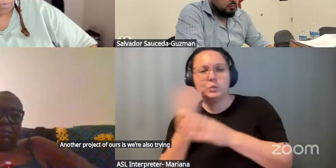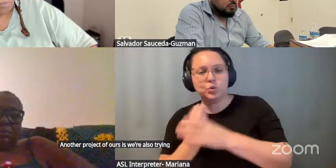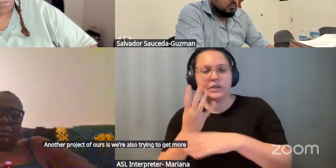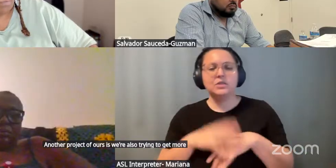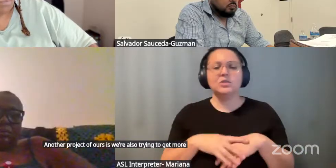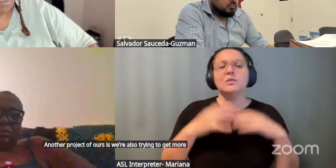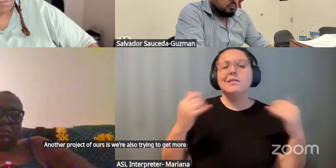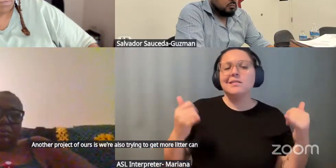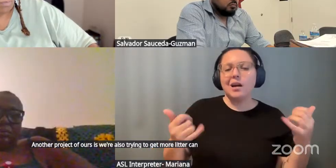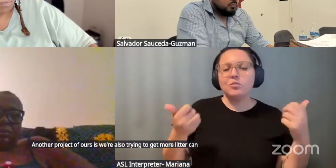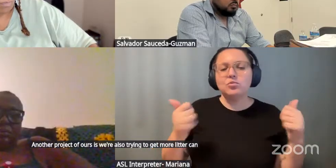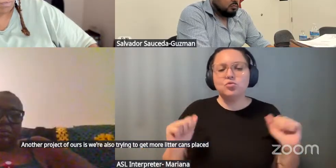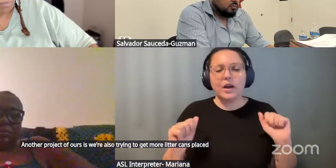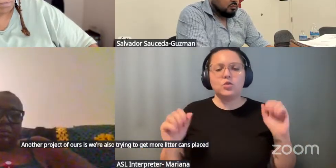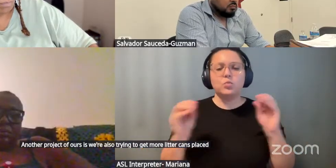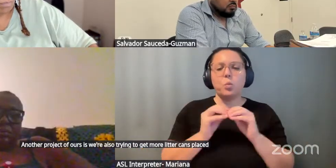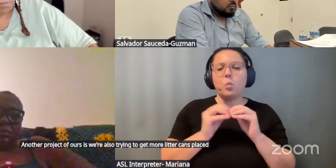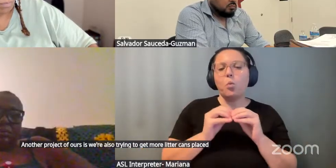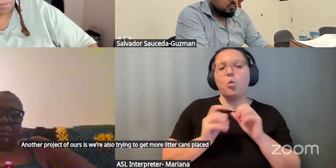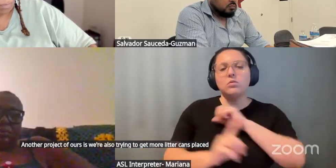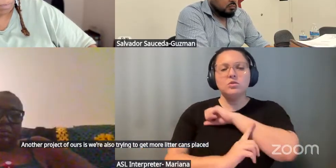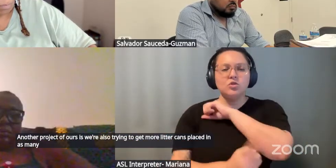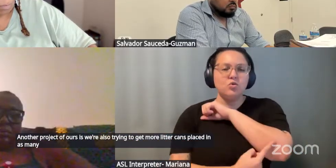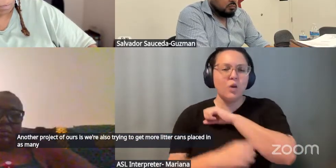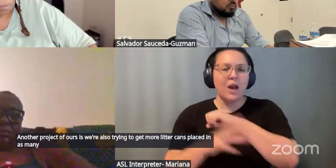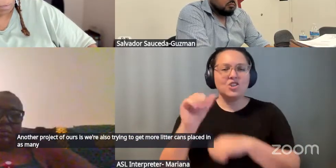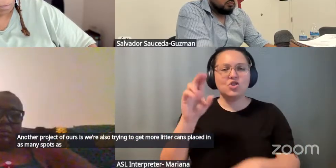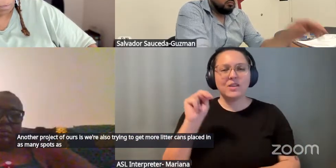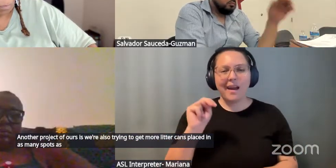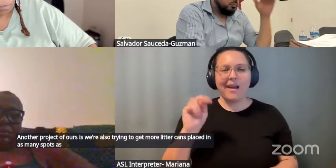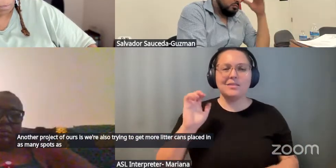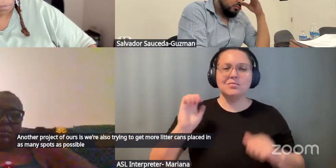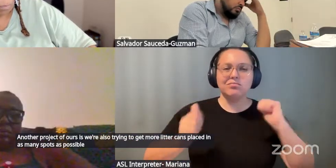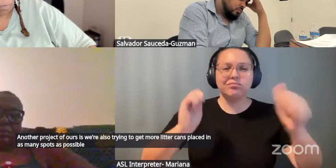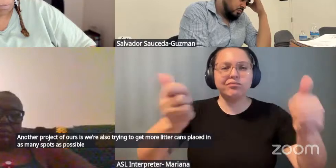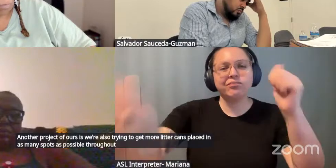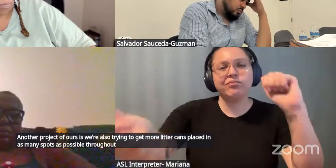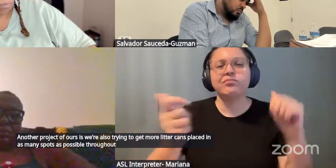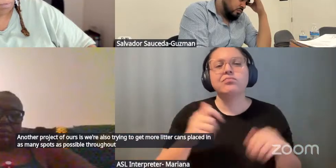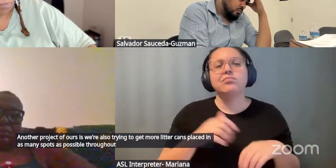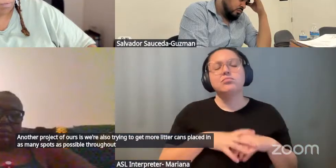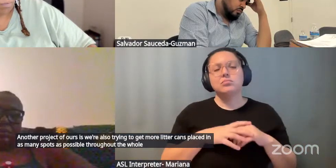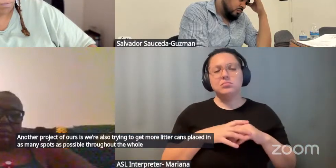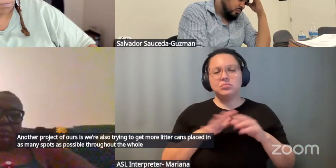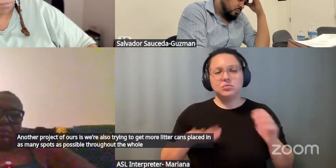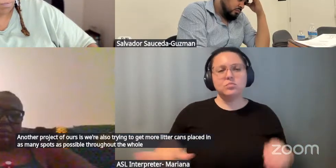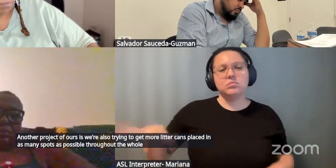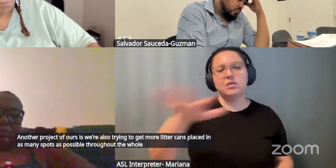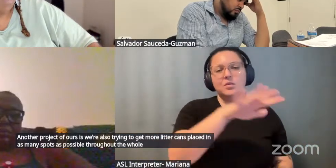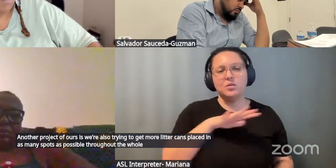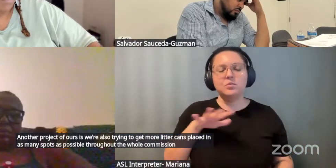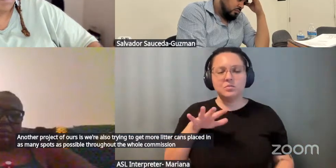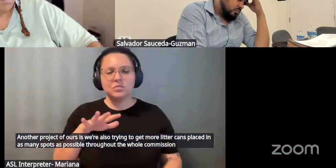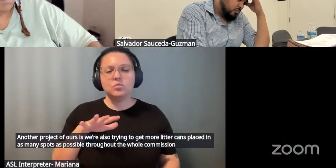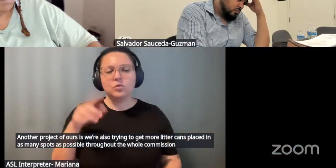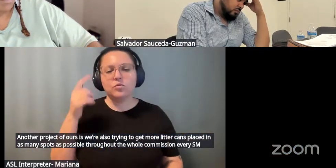cans placed in as many spots as possible throughout the whole commission, every